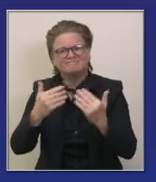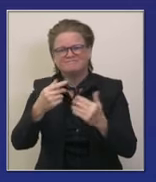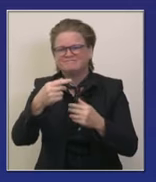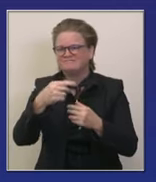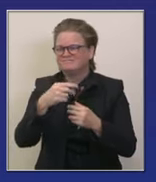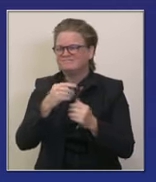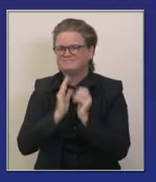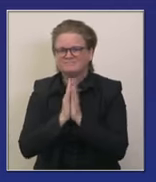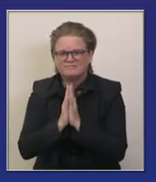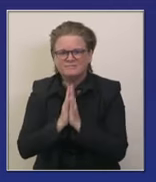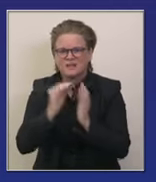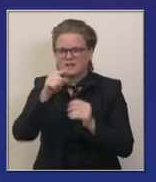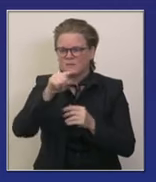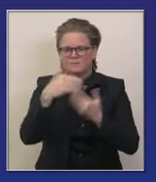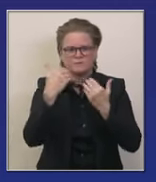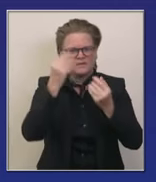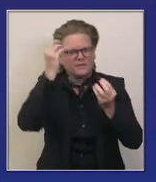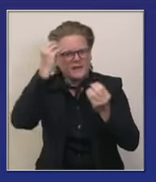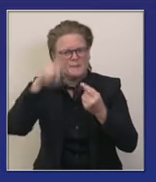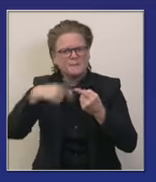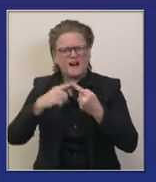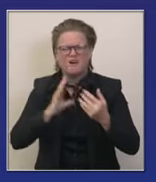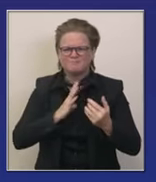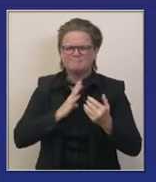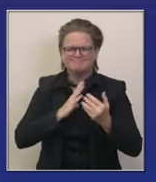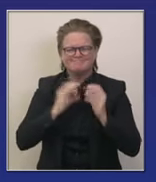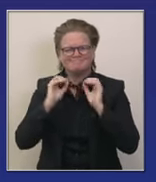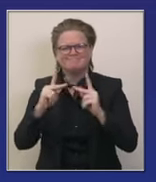expire, or look just to potentially